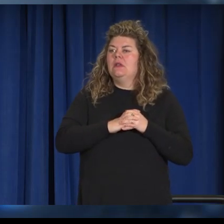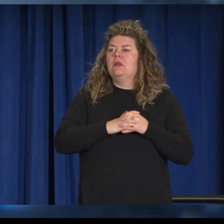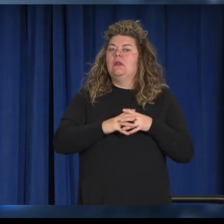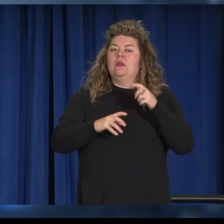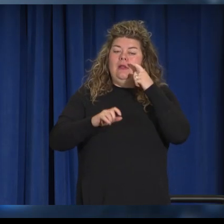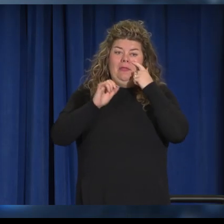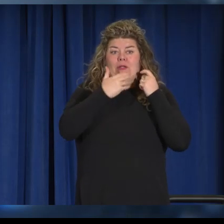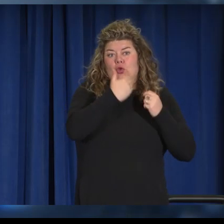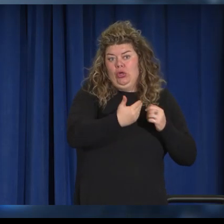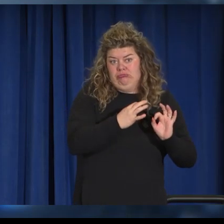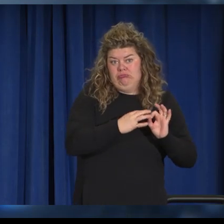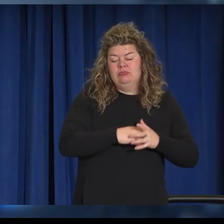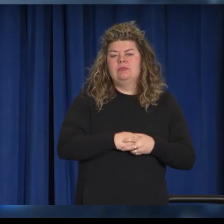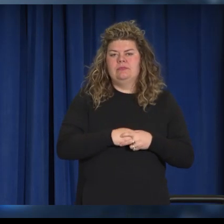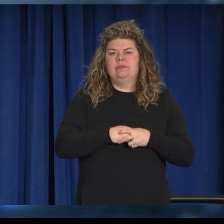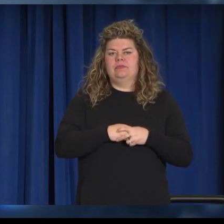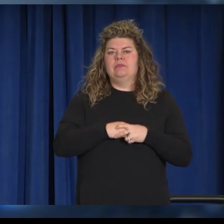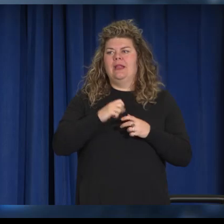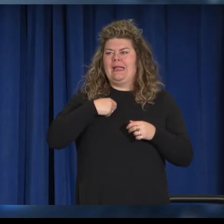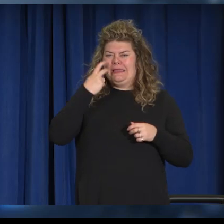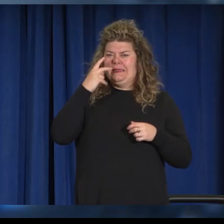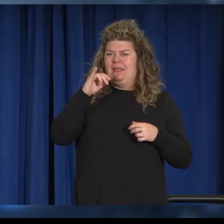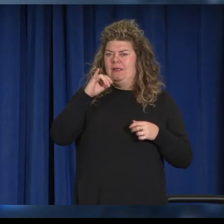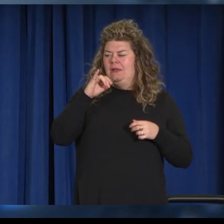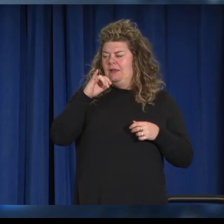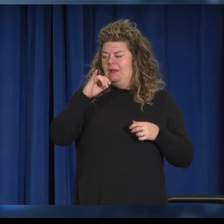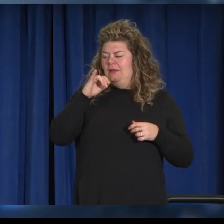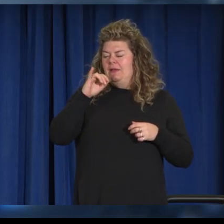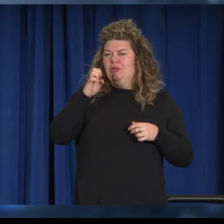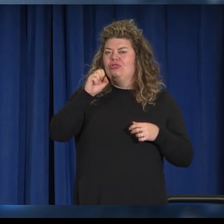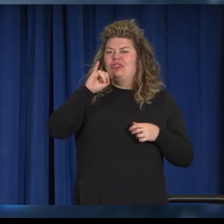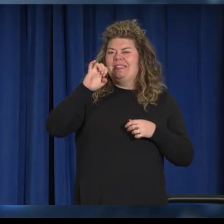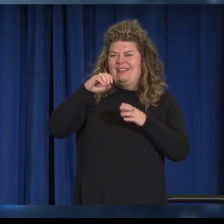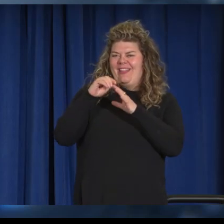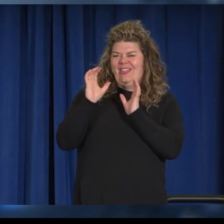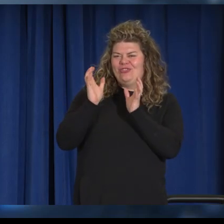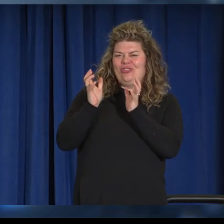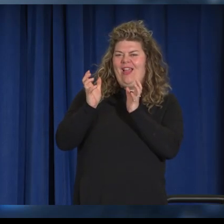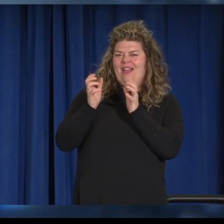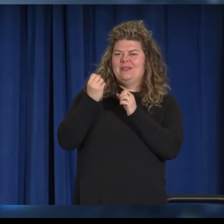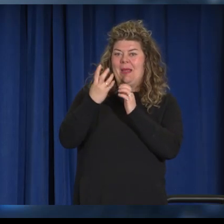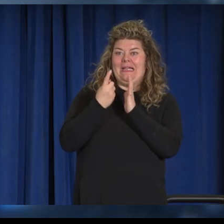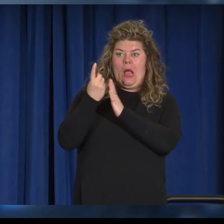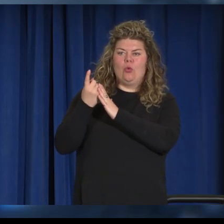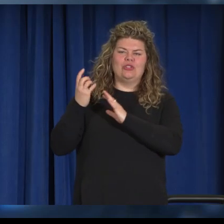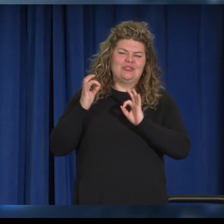It's good. I can see Jesse in the chat. Many hours, that's great.